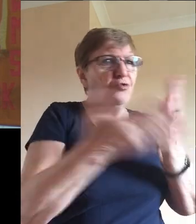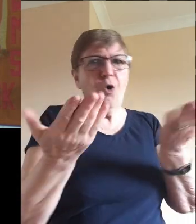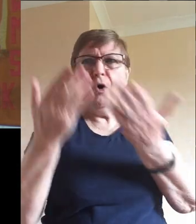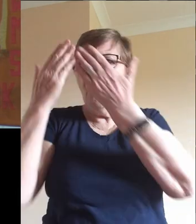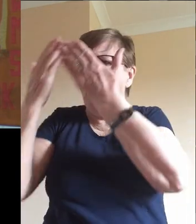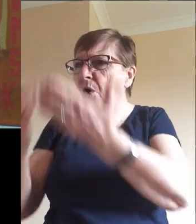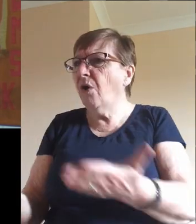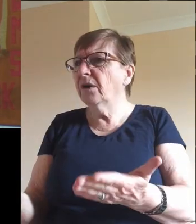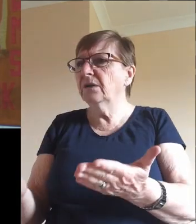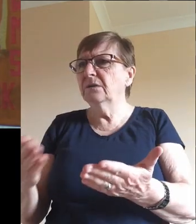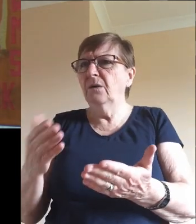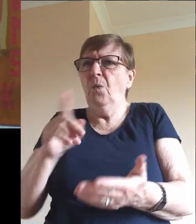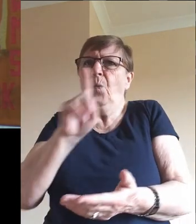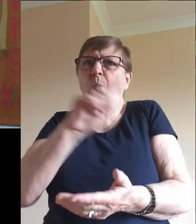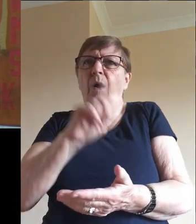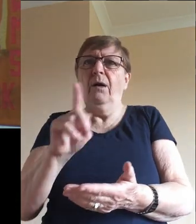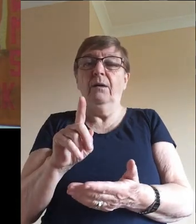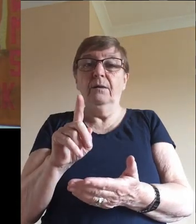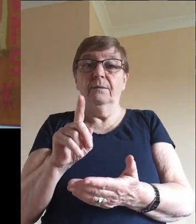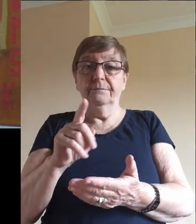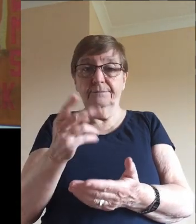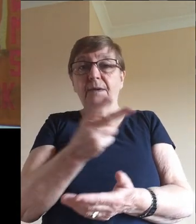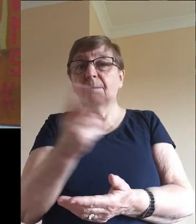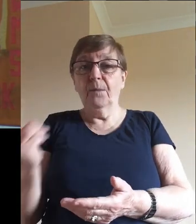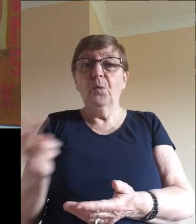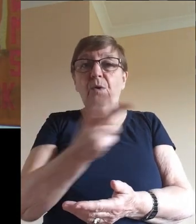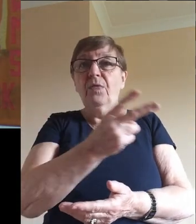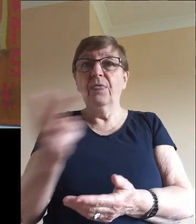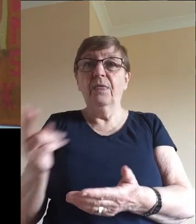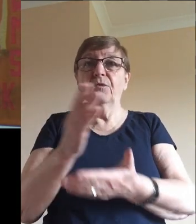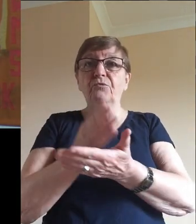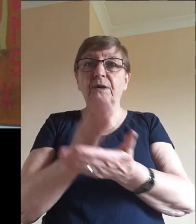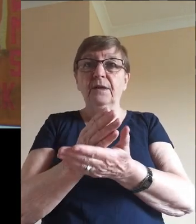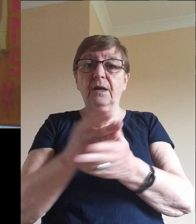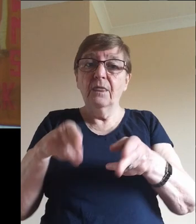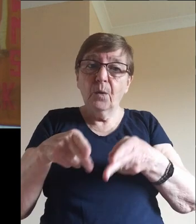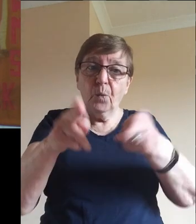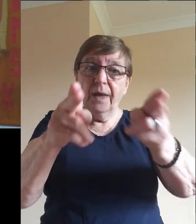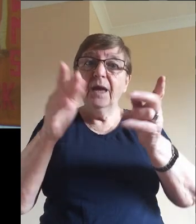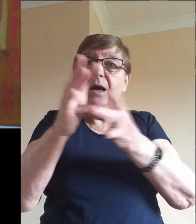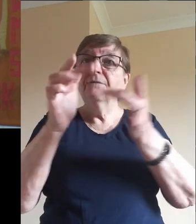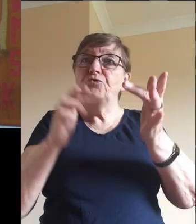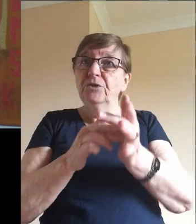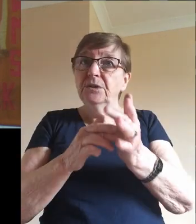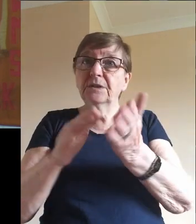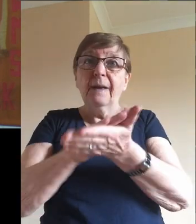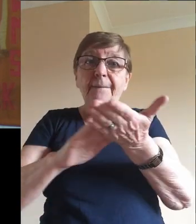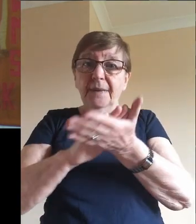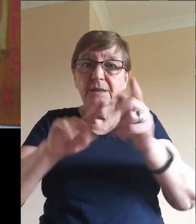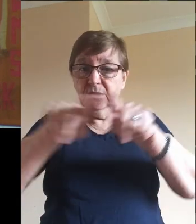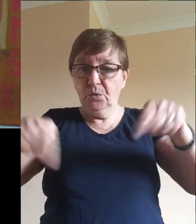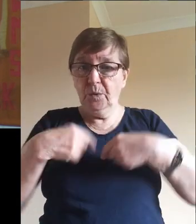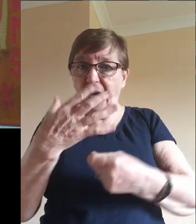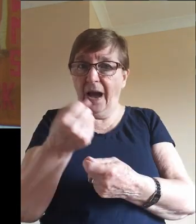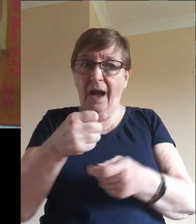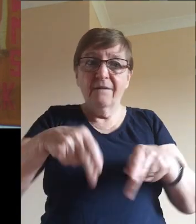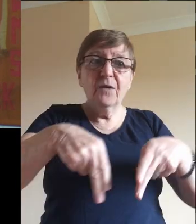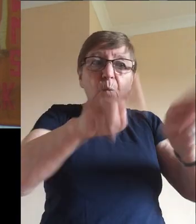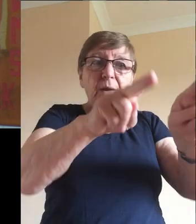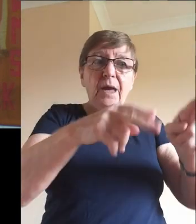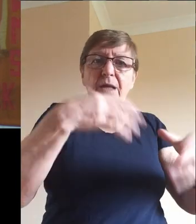And in fact, it's both. For the way of Jesus involves that way of suffering en route to